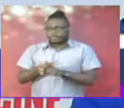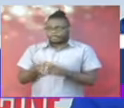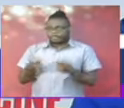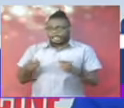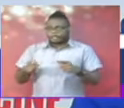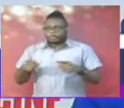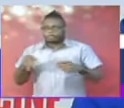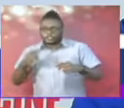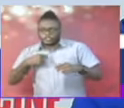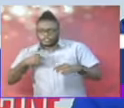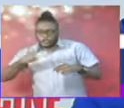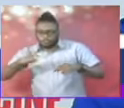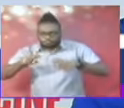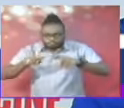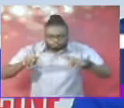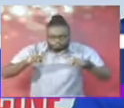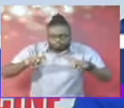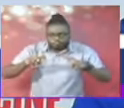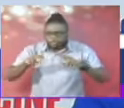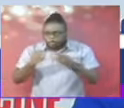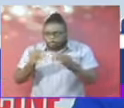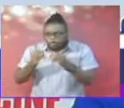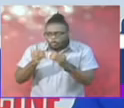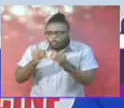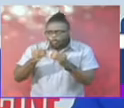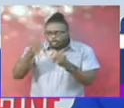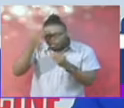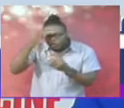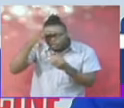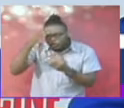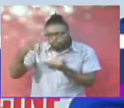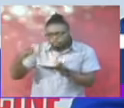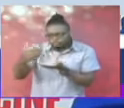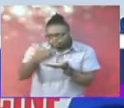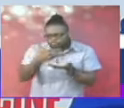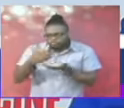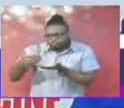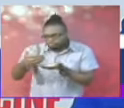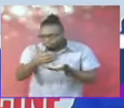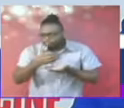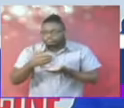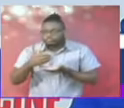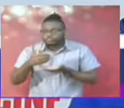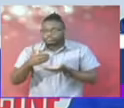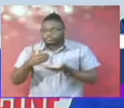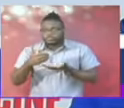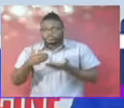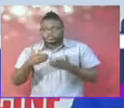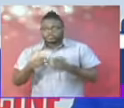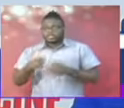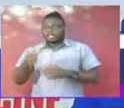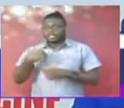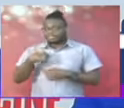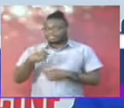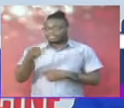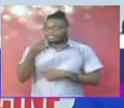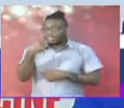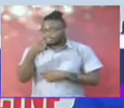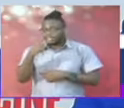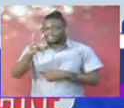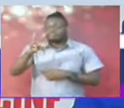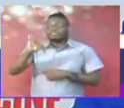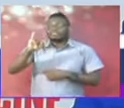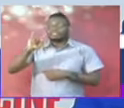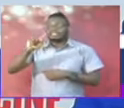and consistently tried to follow the 3 Ws. Then there was news about the vaccine, and I was elated when they